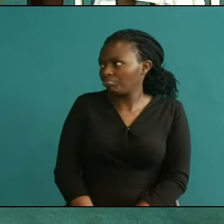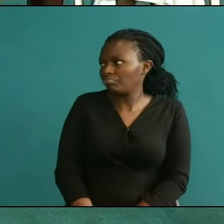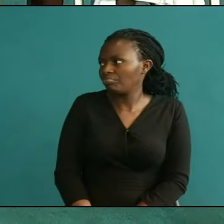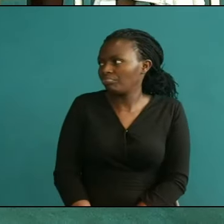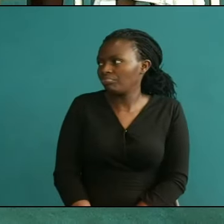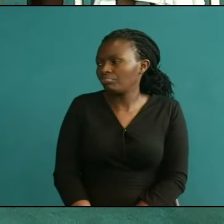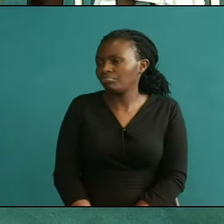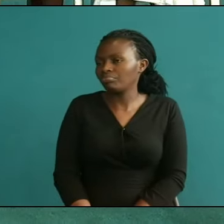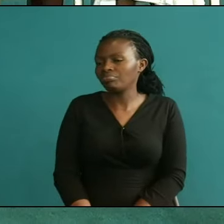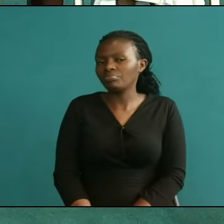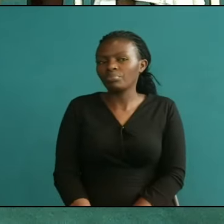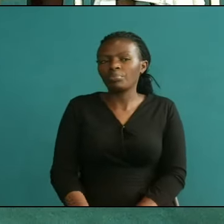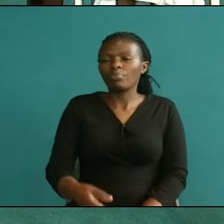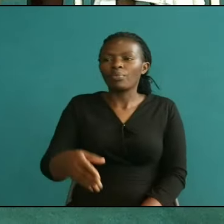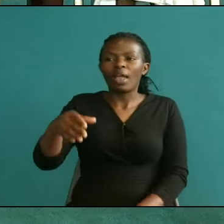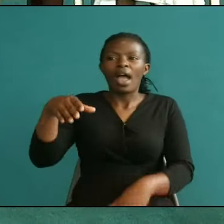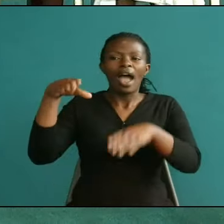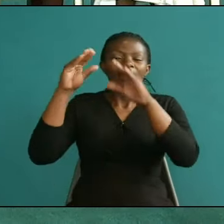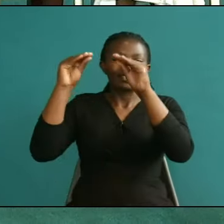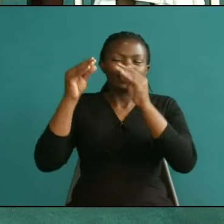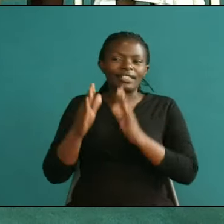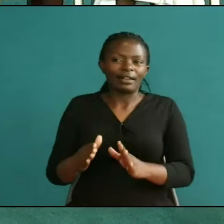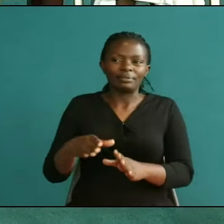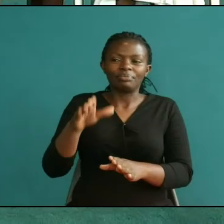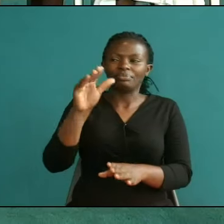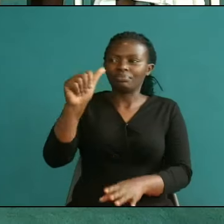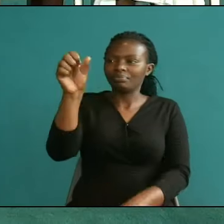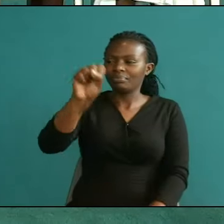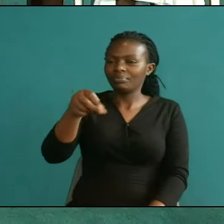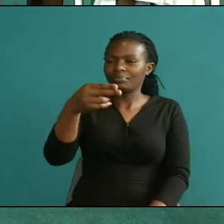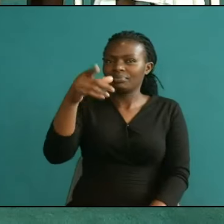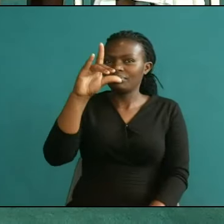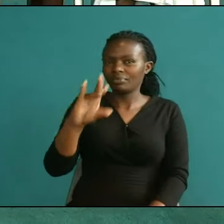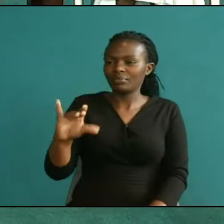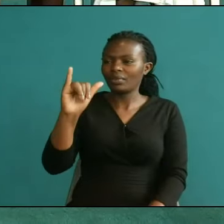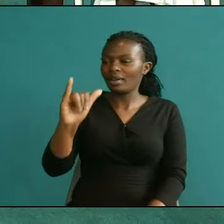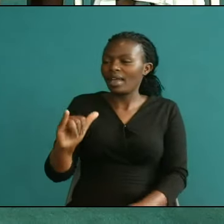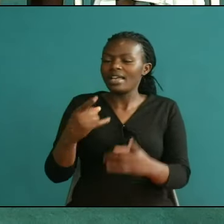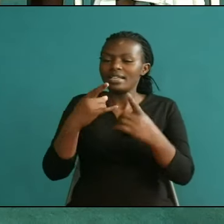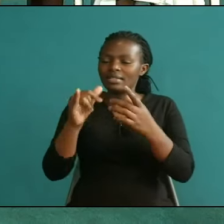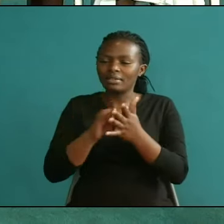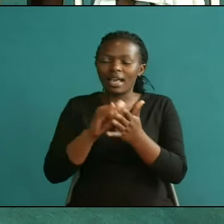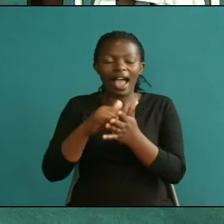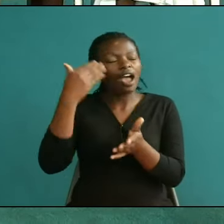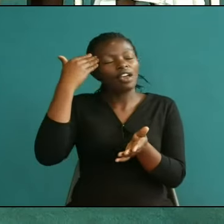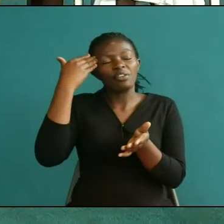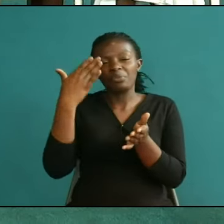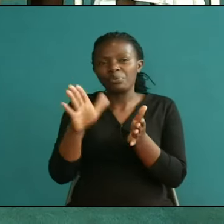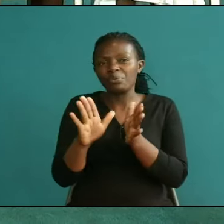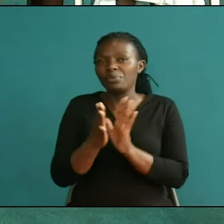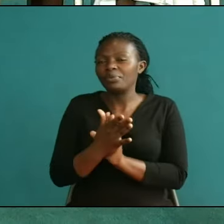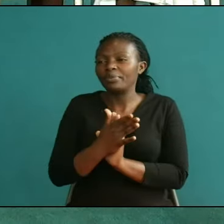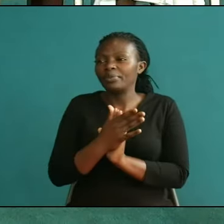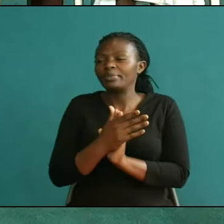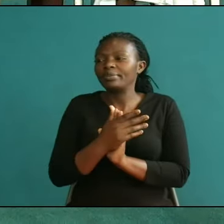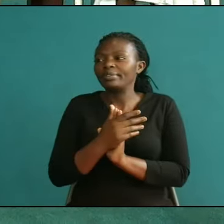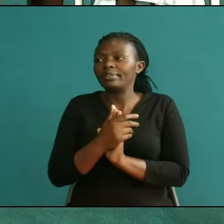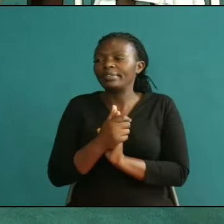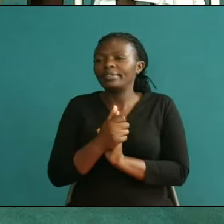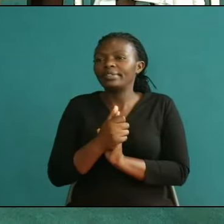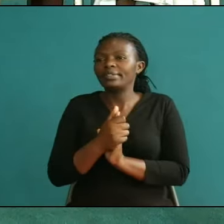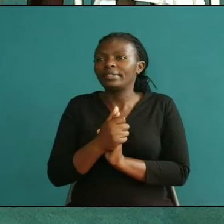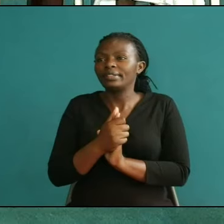I don't know. I don't know. I don't know where I'd put that, because it's